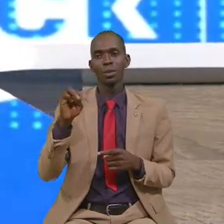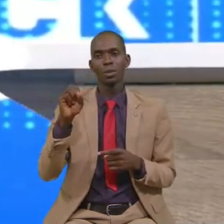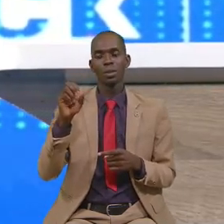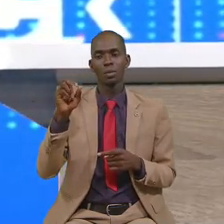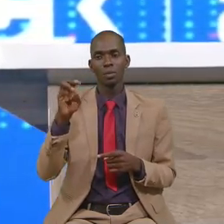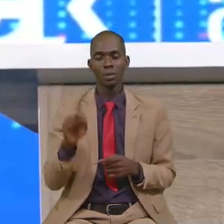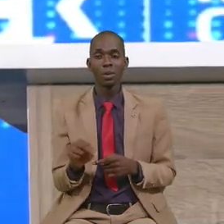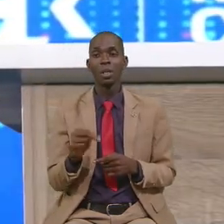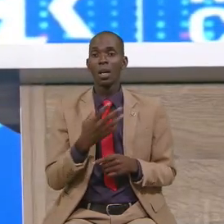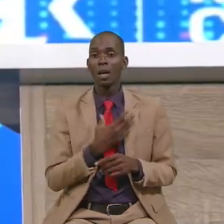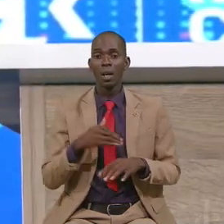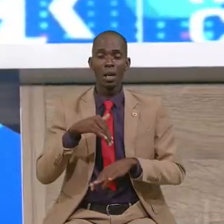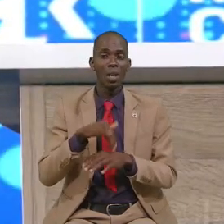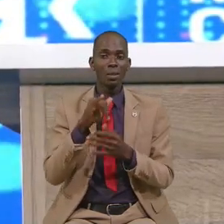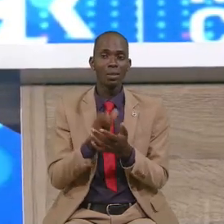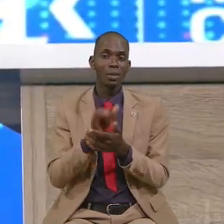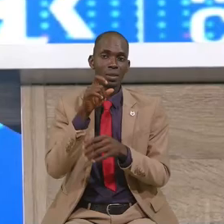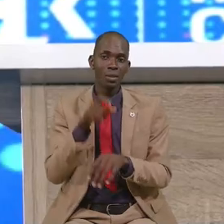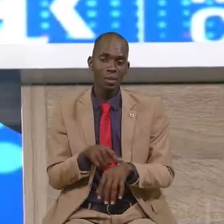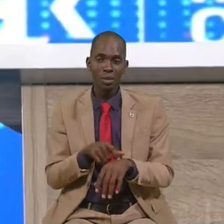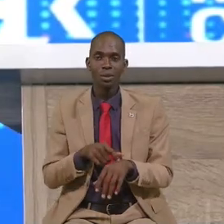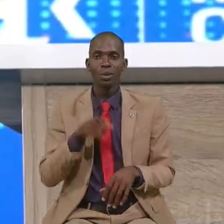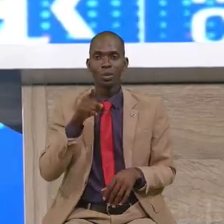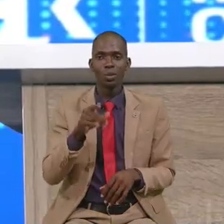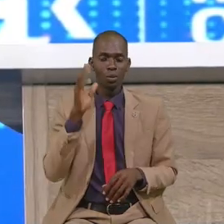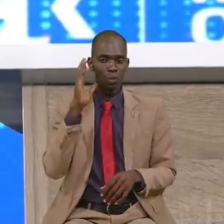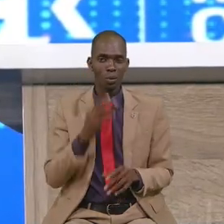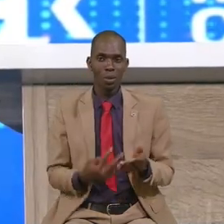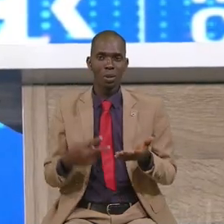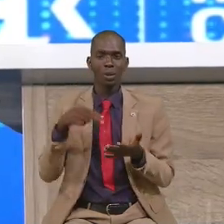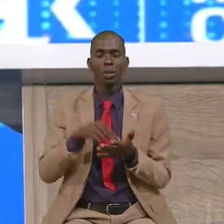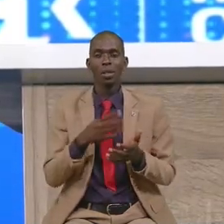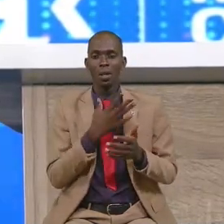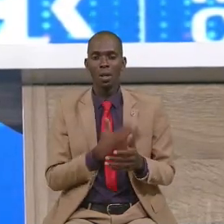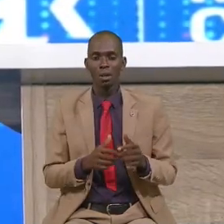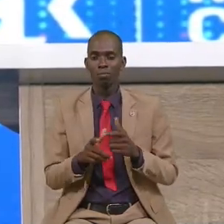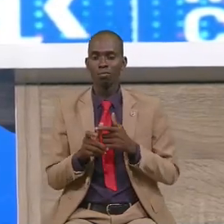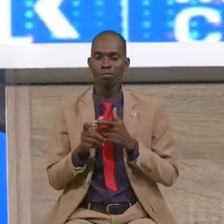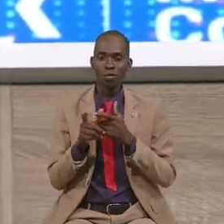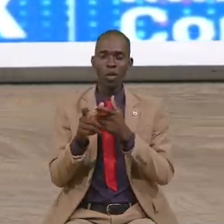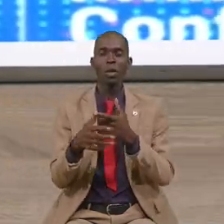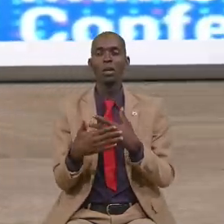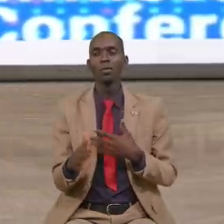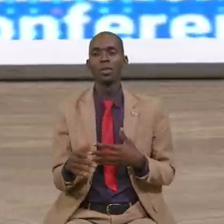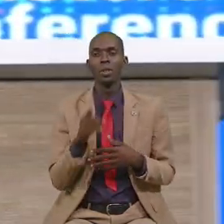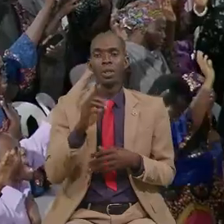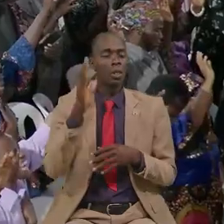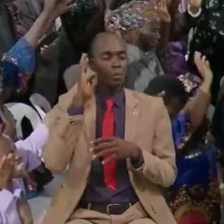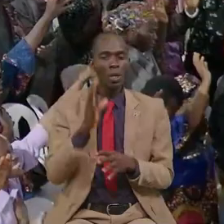that time, you rise and pursue. You will